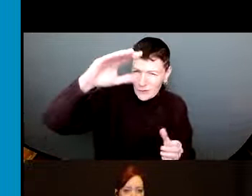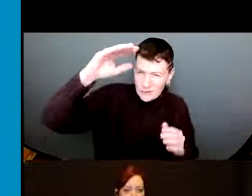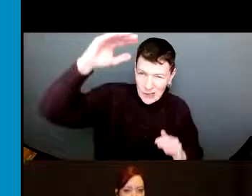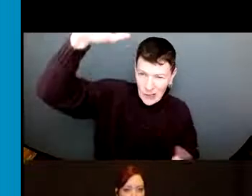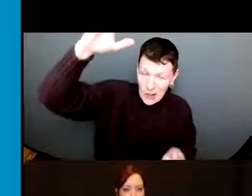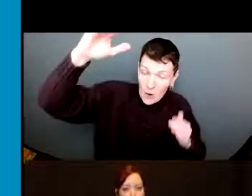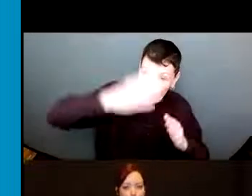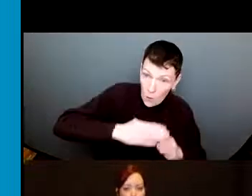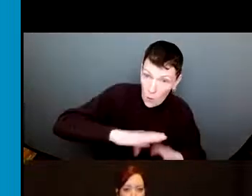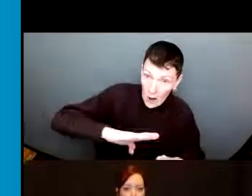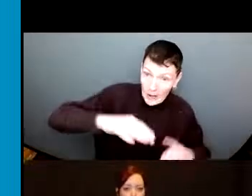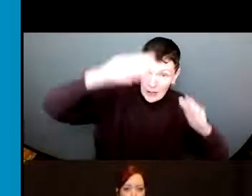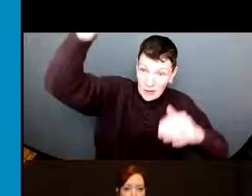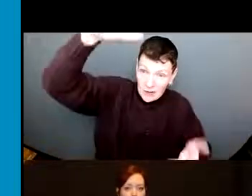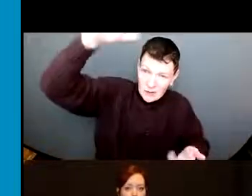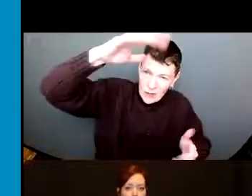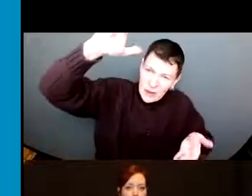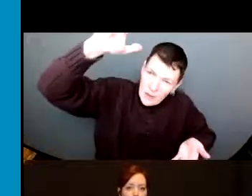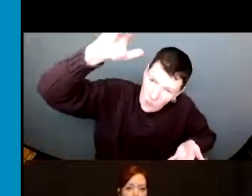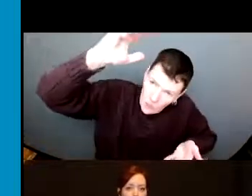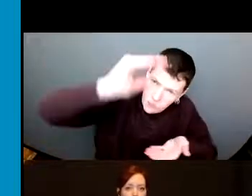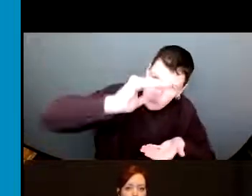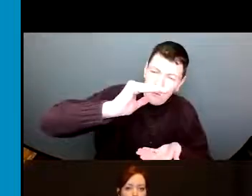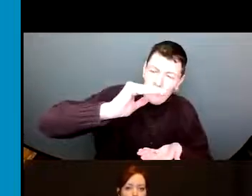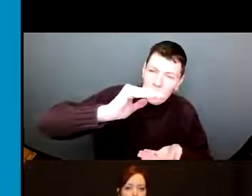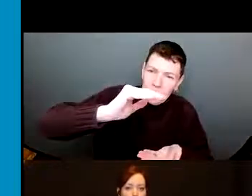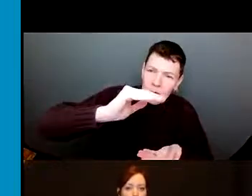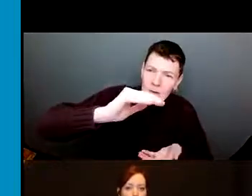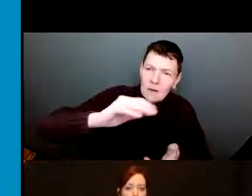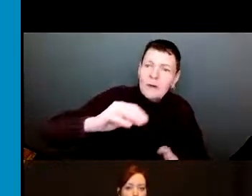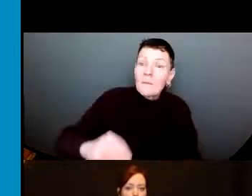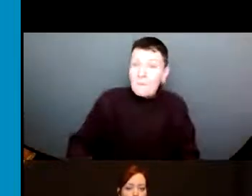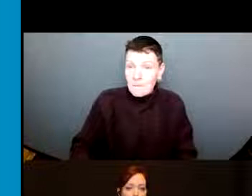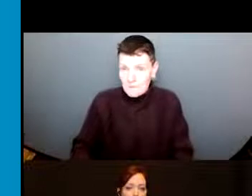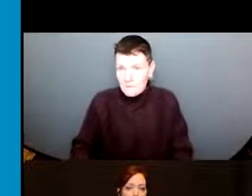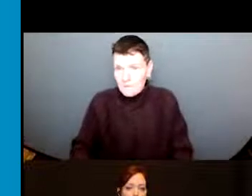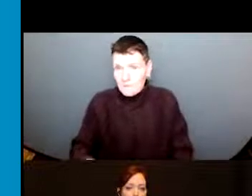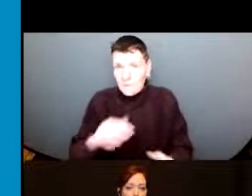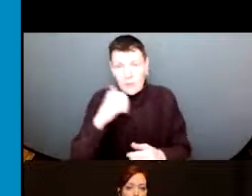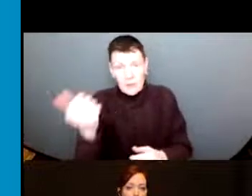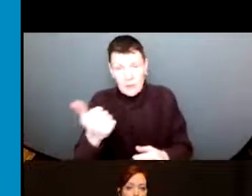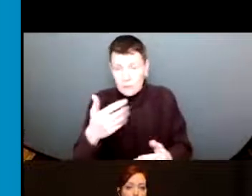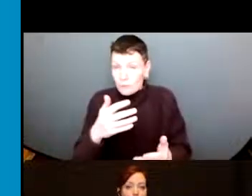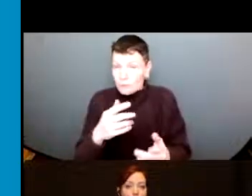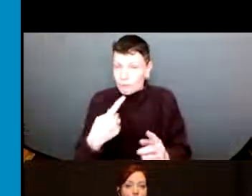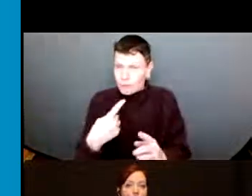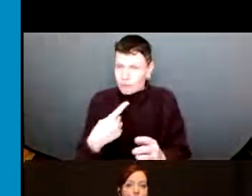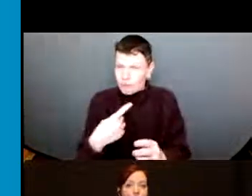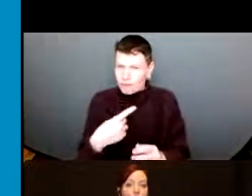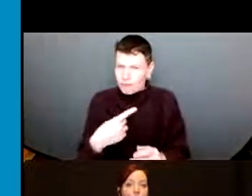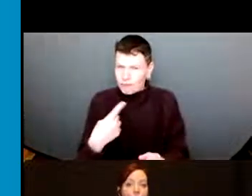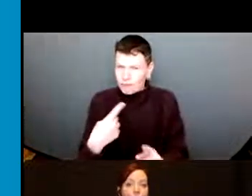sounds into a narrower band. The other beauty with this is it has a very strict